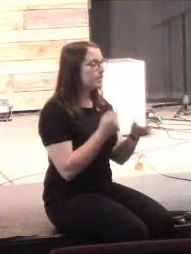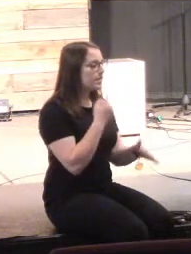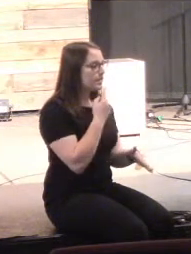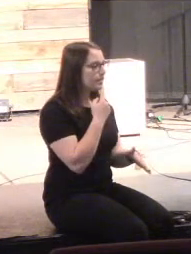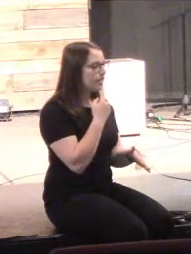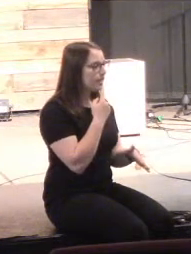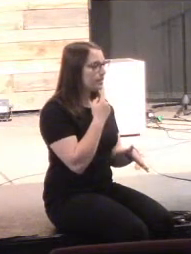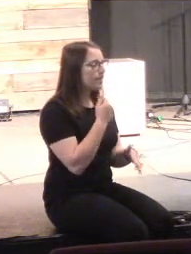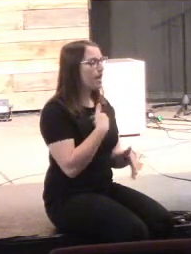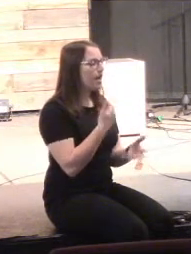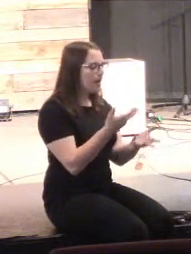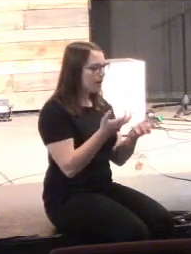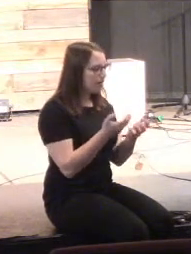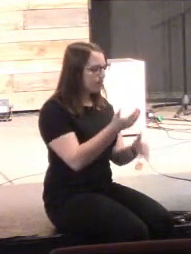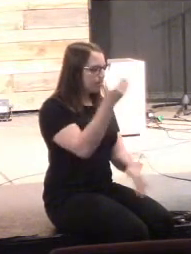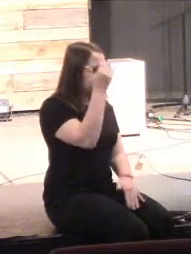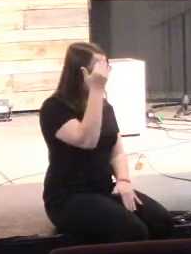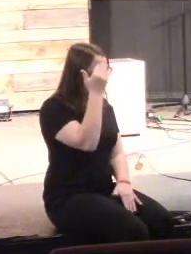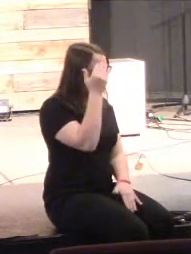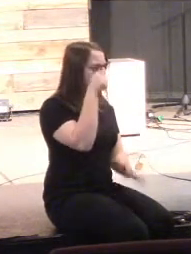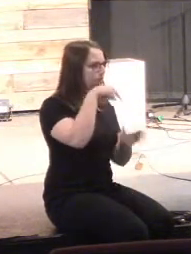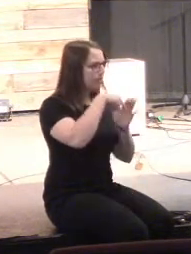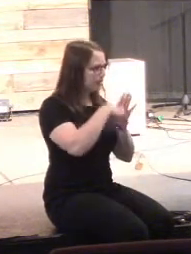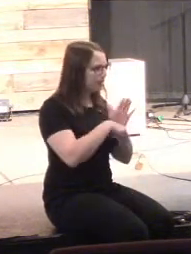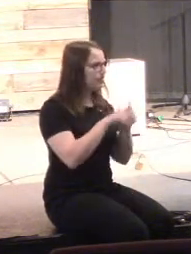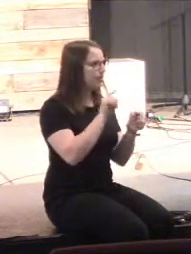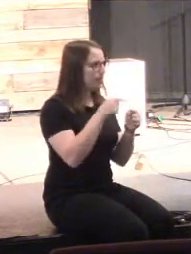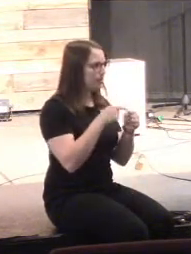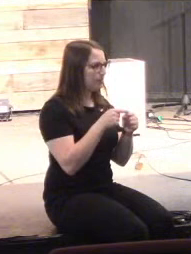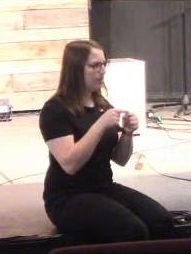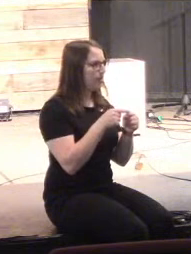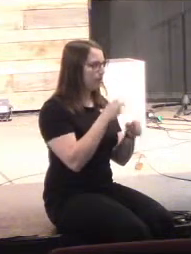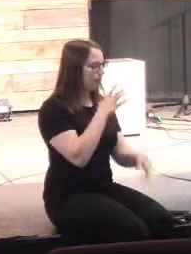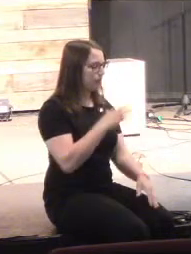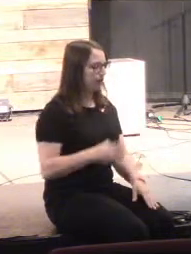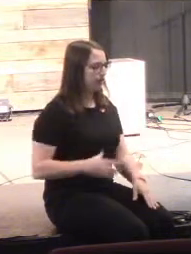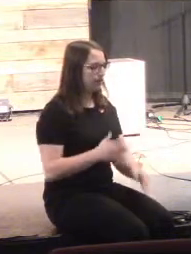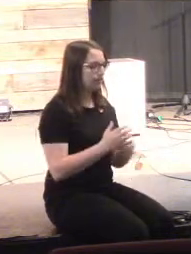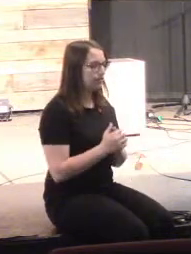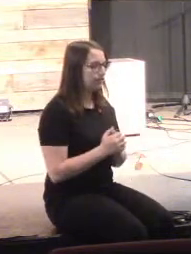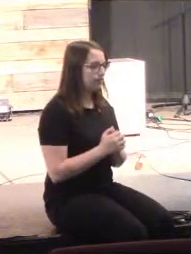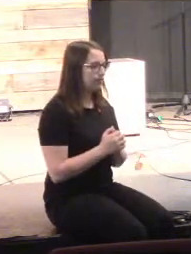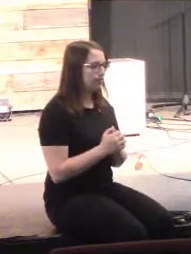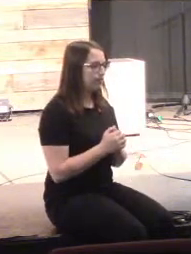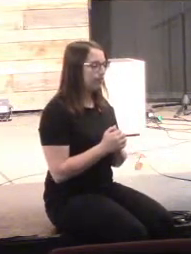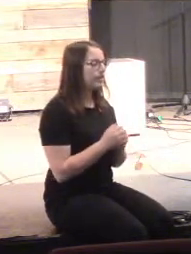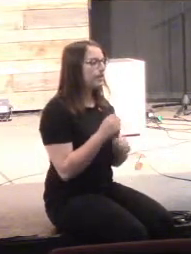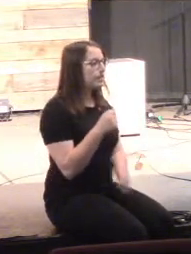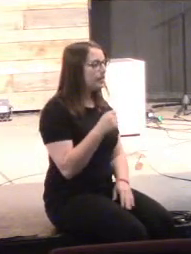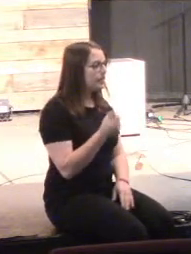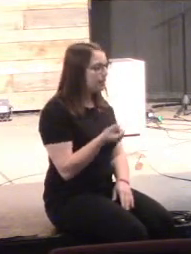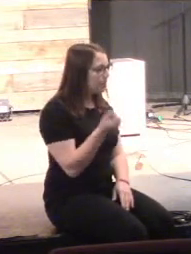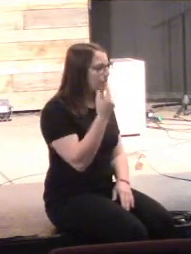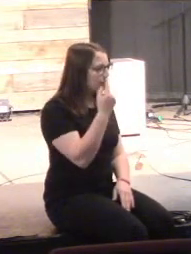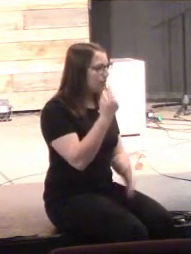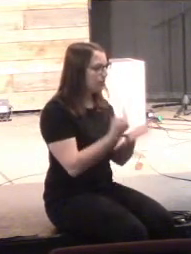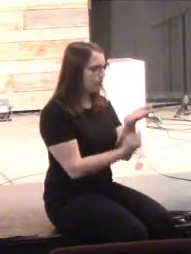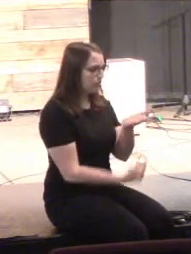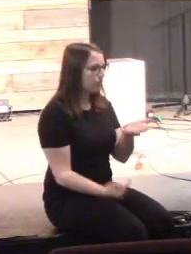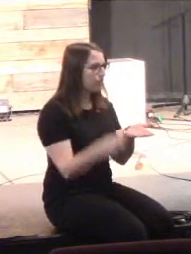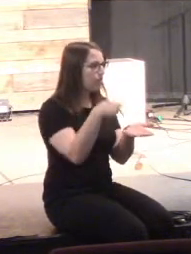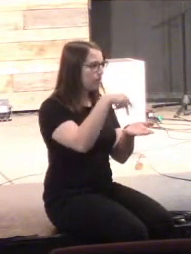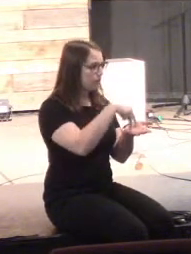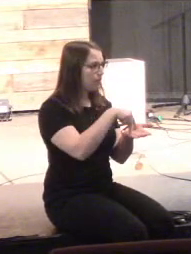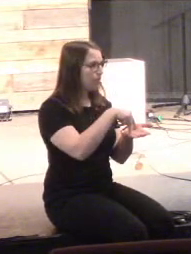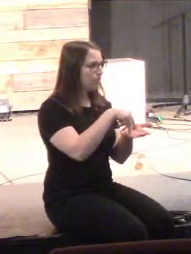said, I want to know Christ, yes, to know the power of the resurrection and the participation in